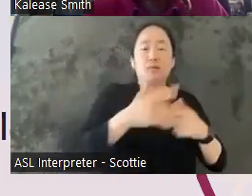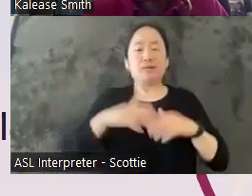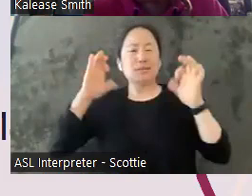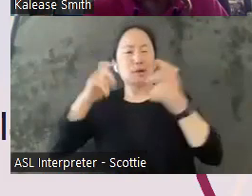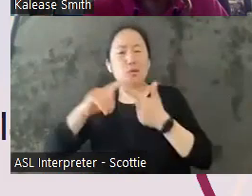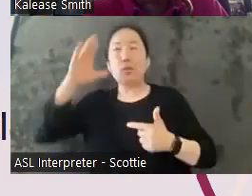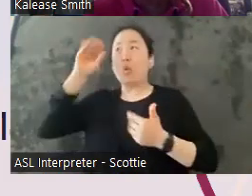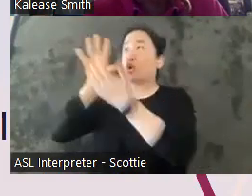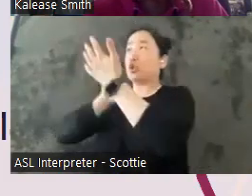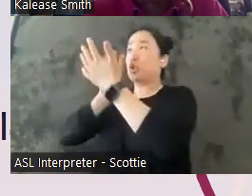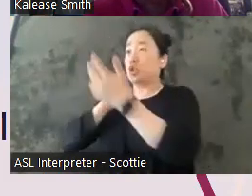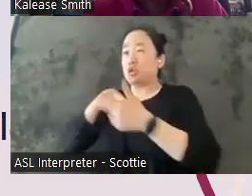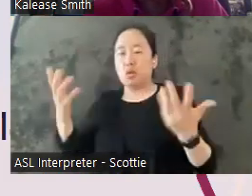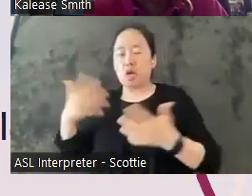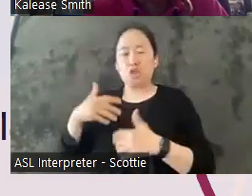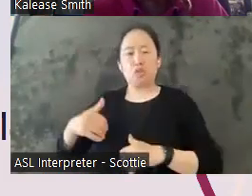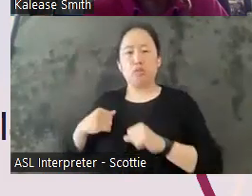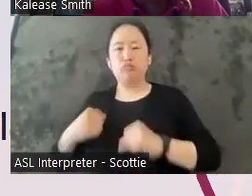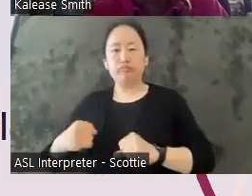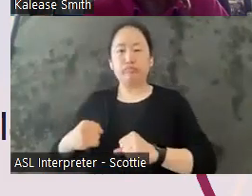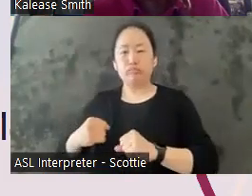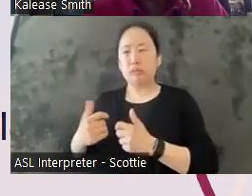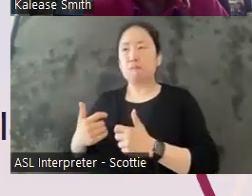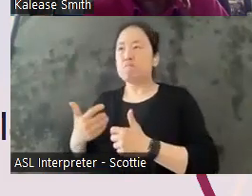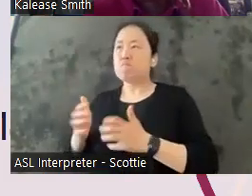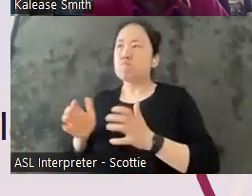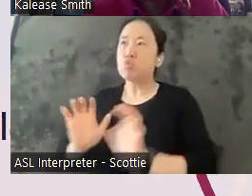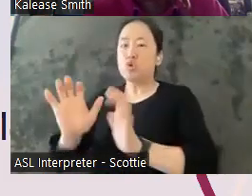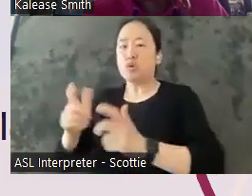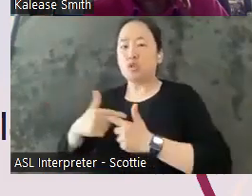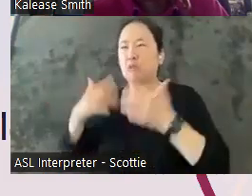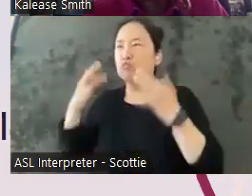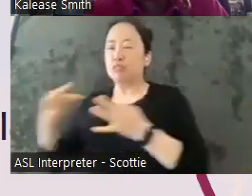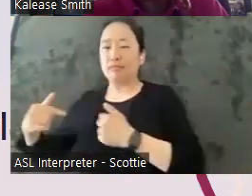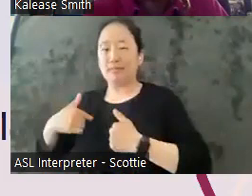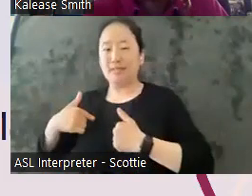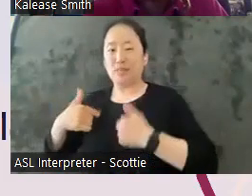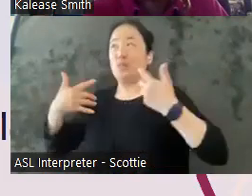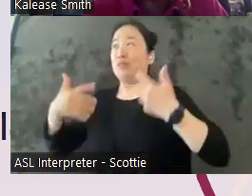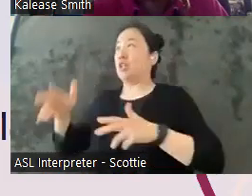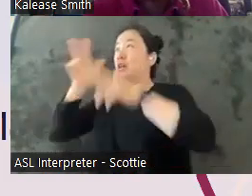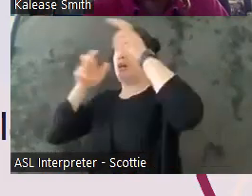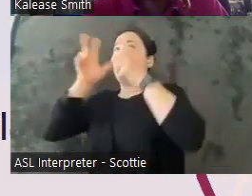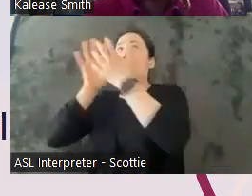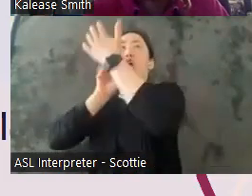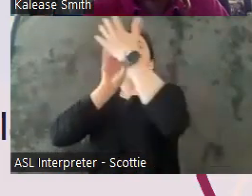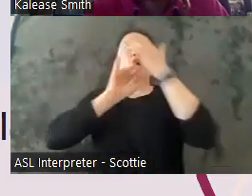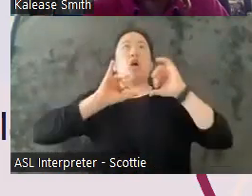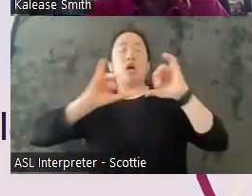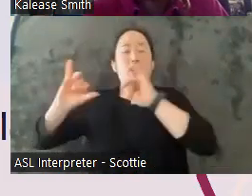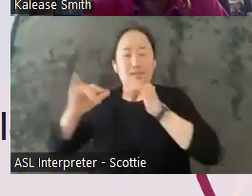dominant and forceful and decision makers. And so I really think it's important to be able to be aware of this